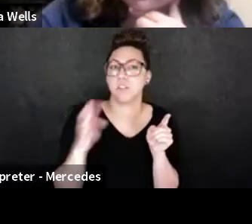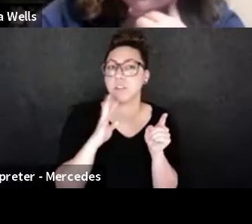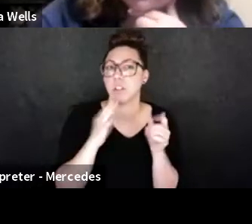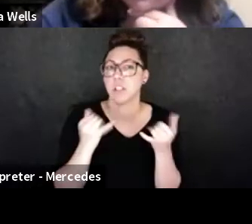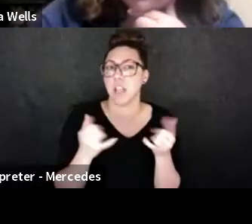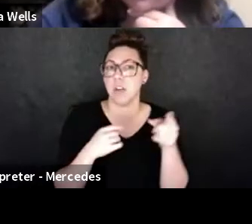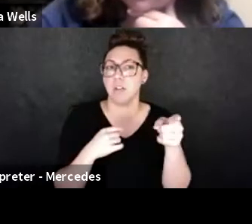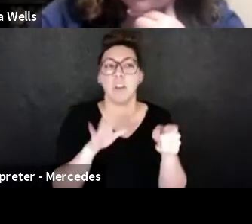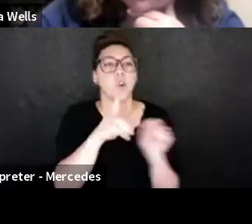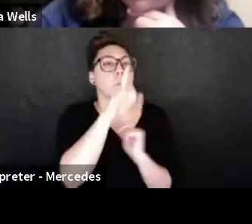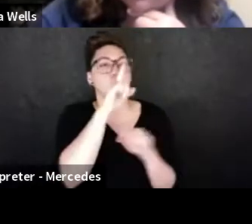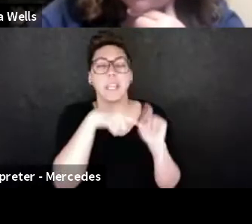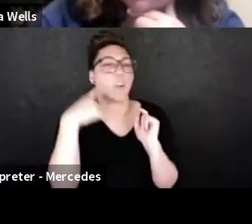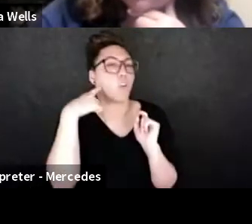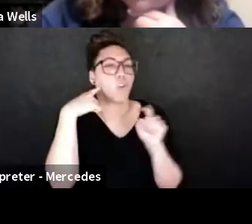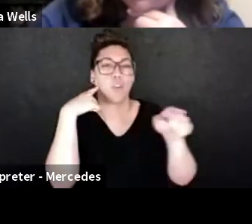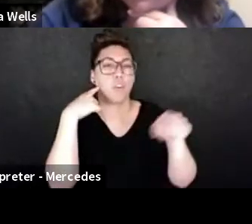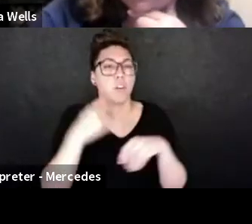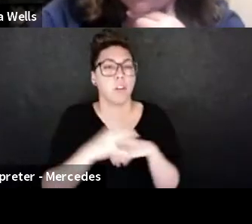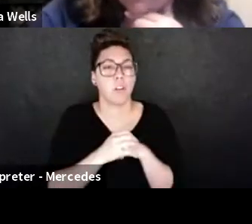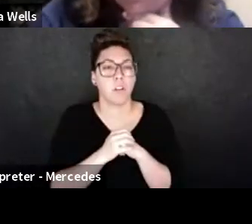and you're muted right now, so.